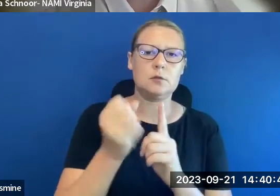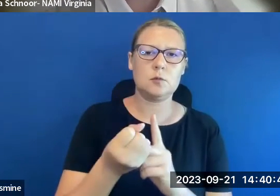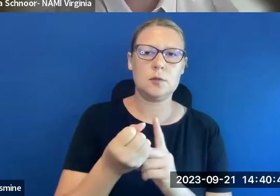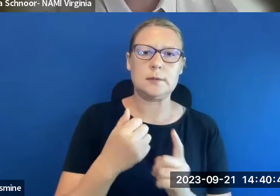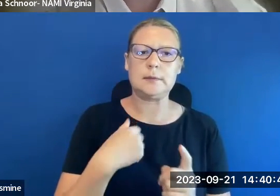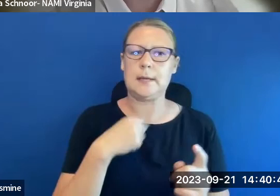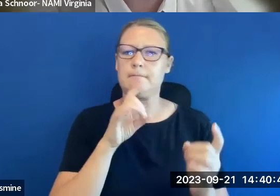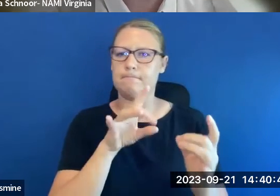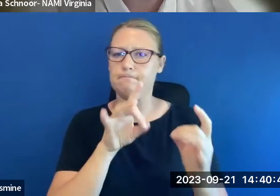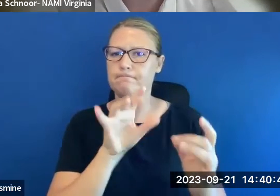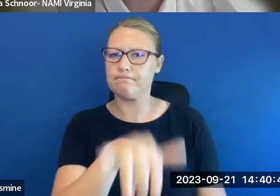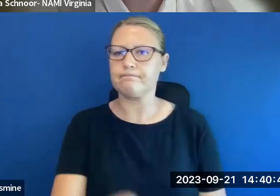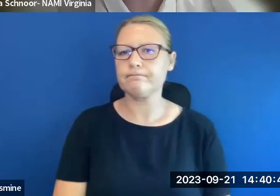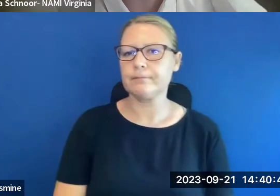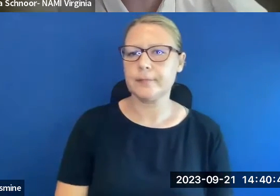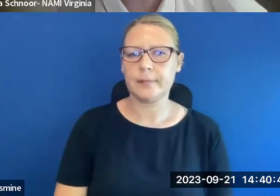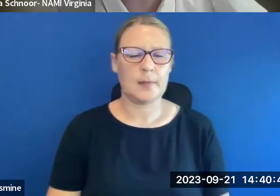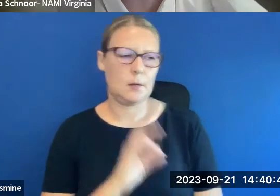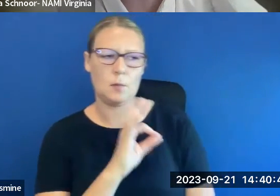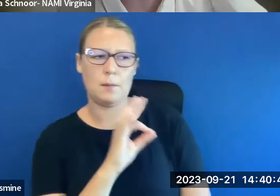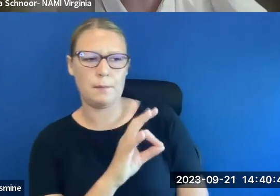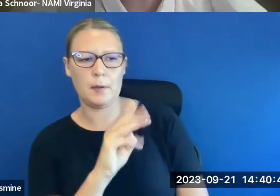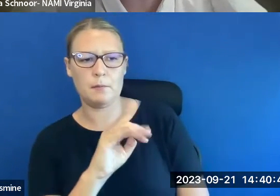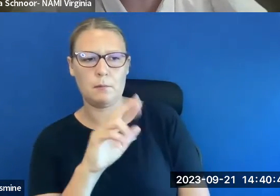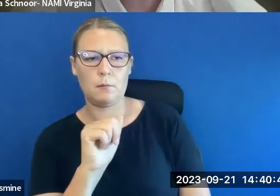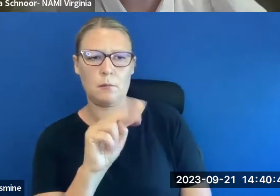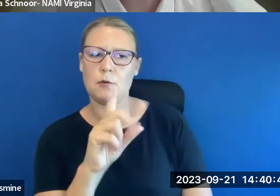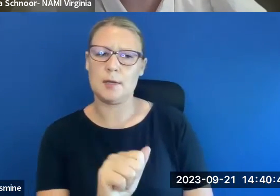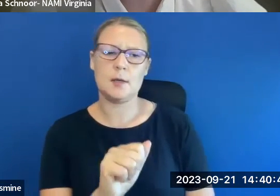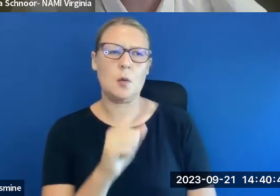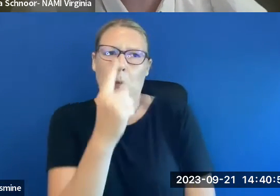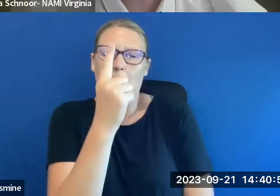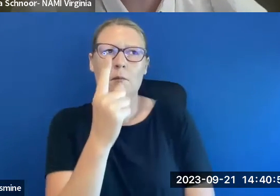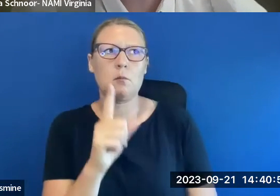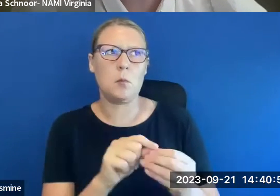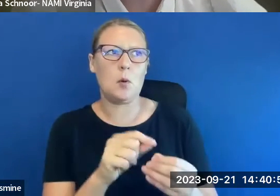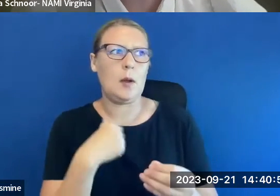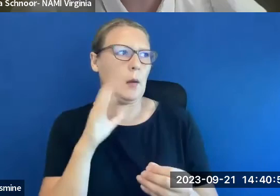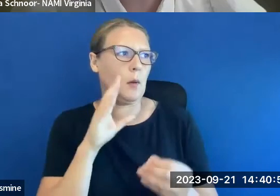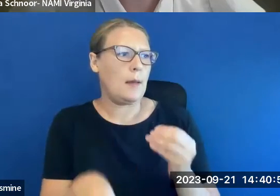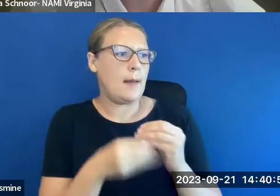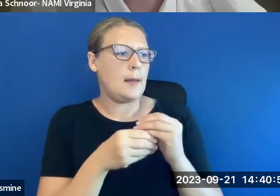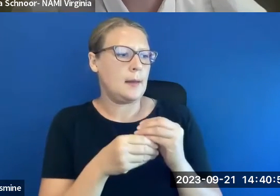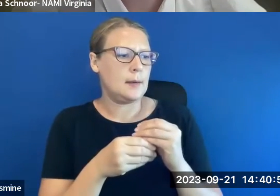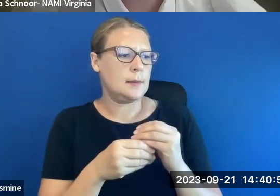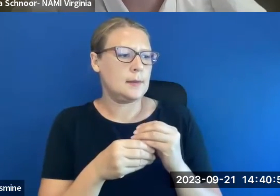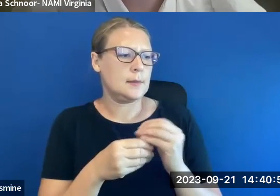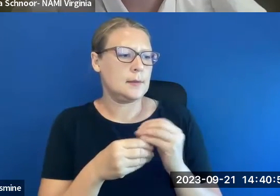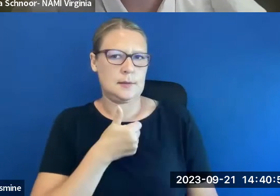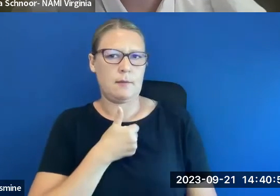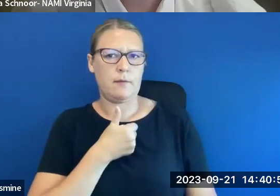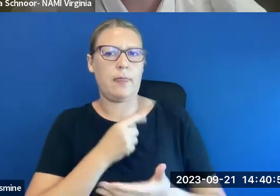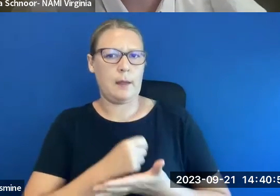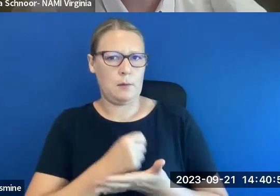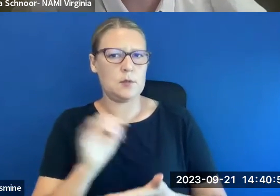Well put, Miranda. I think the only thing that I would add is to seek your own therapy. I